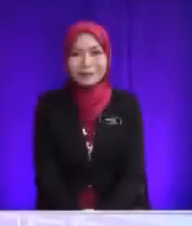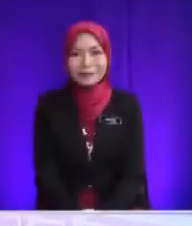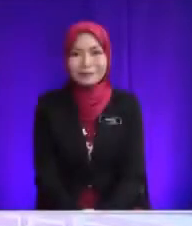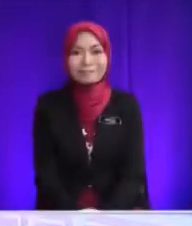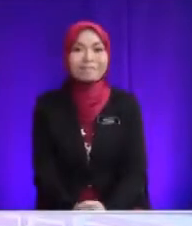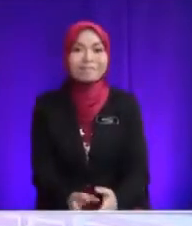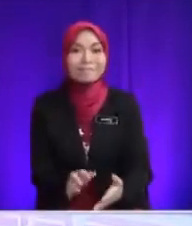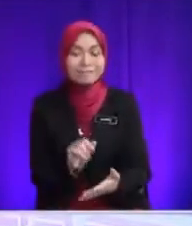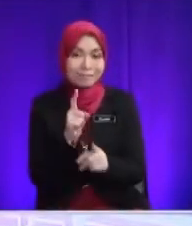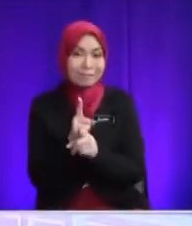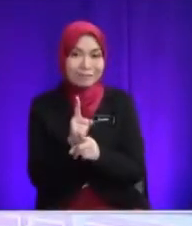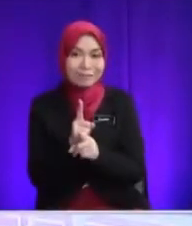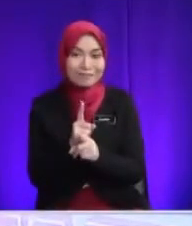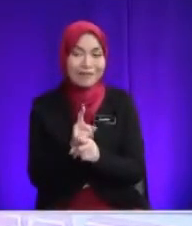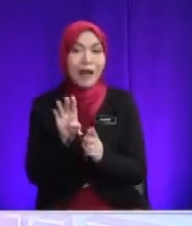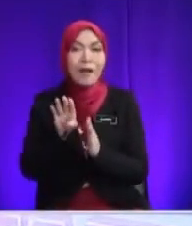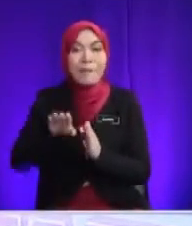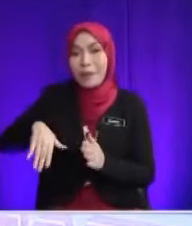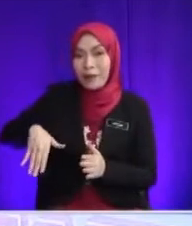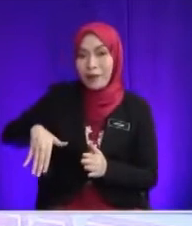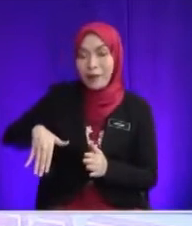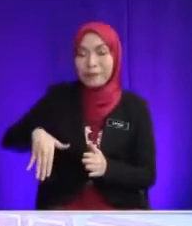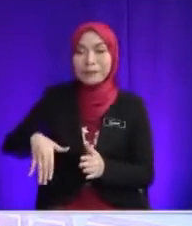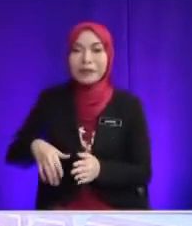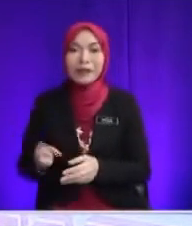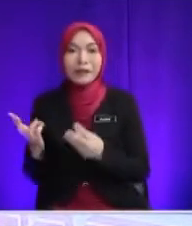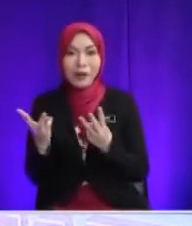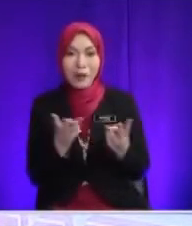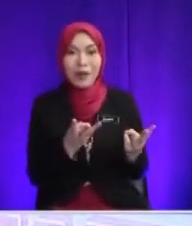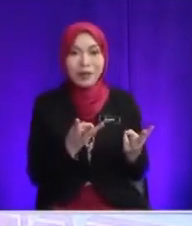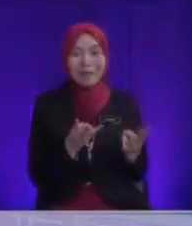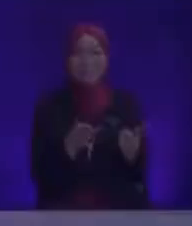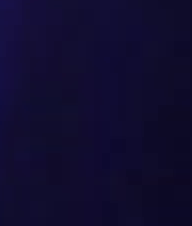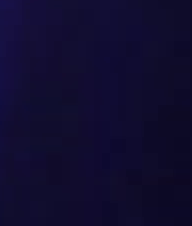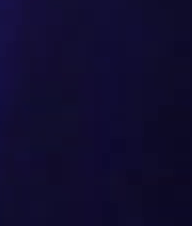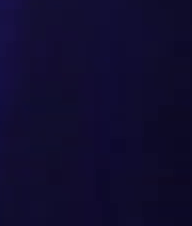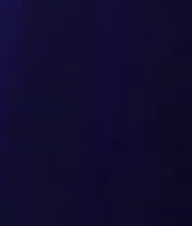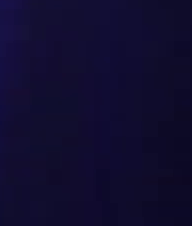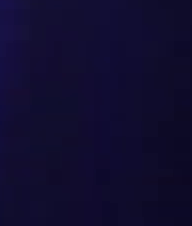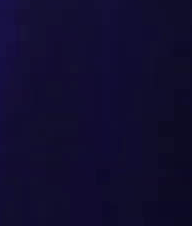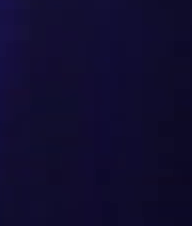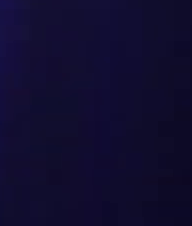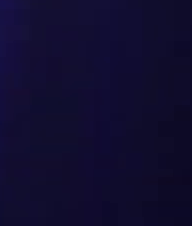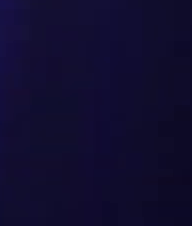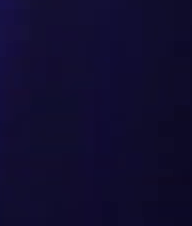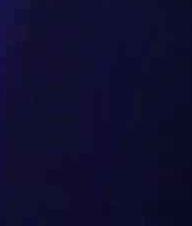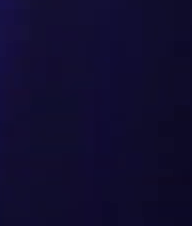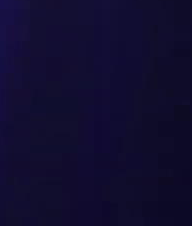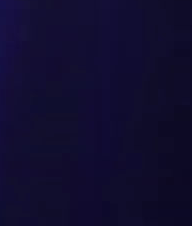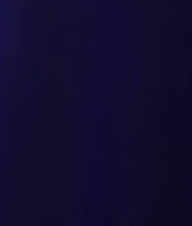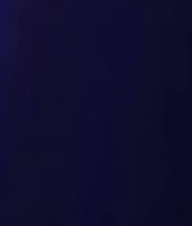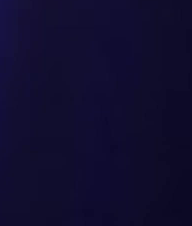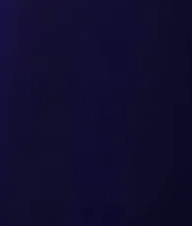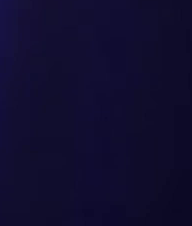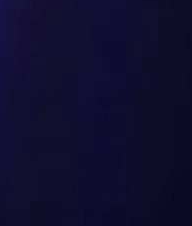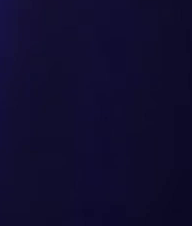That's right, before we welcome today's teacher, I also want to welcome our sign language interpreter for today, which is teacher Zaimi from Putrajaya